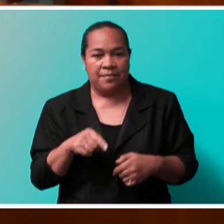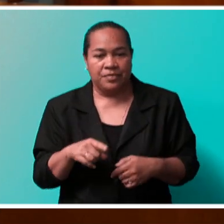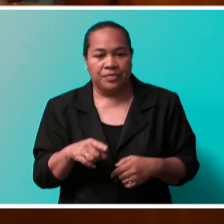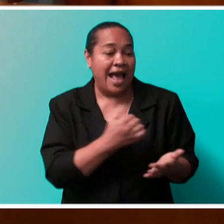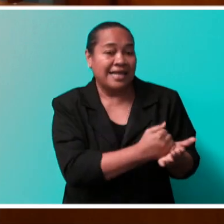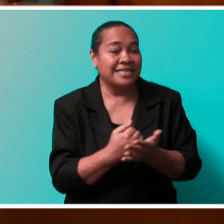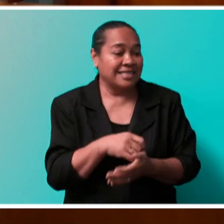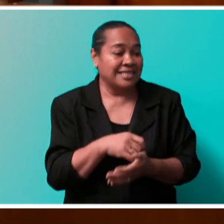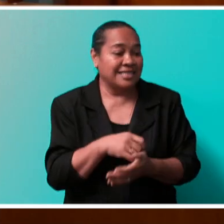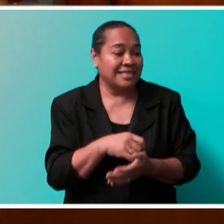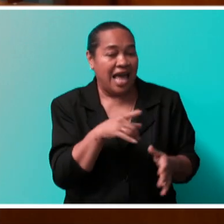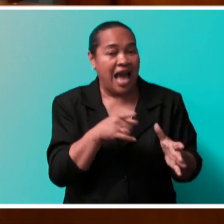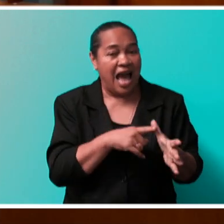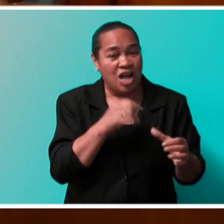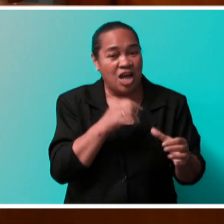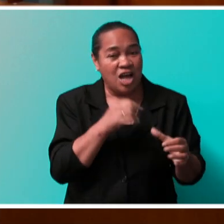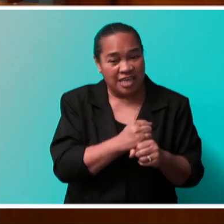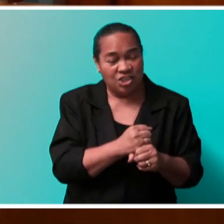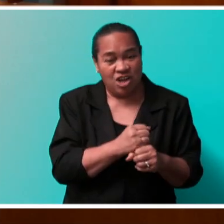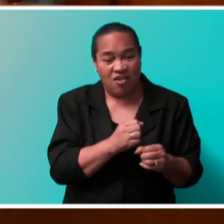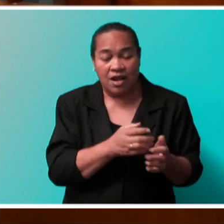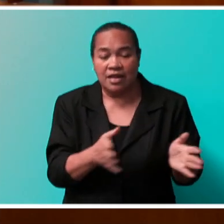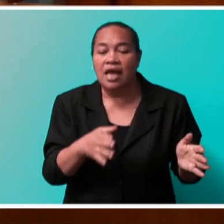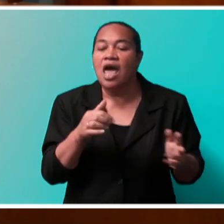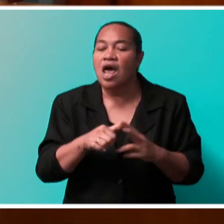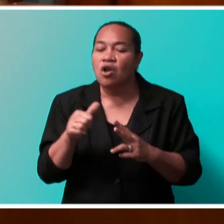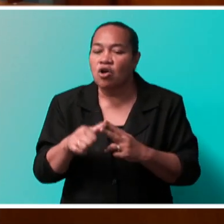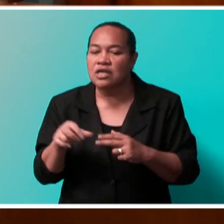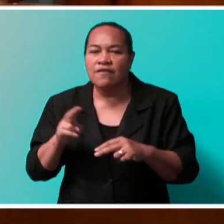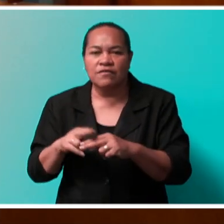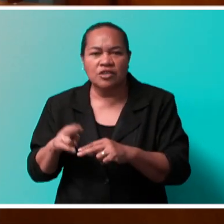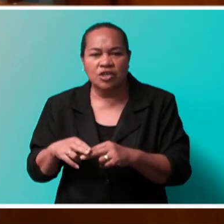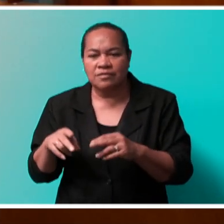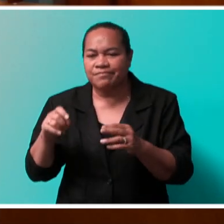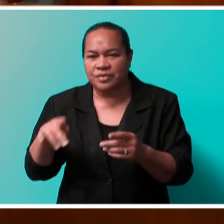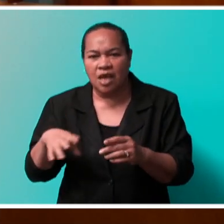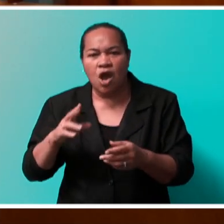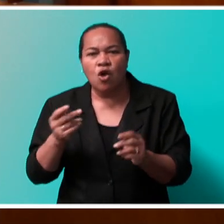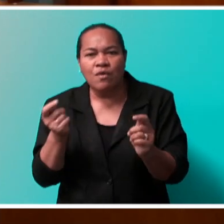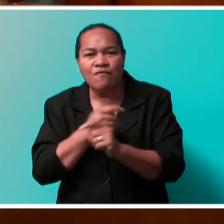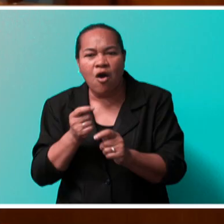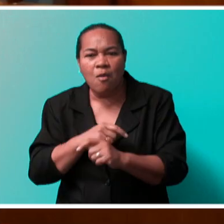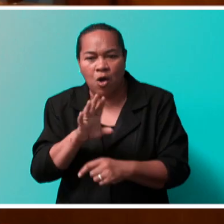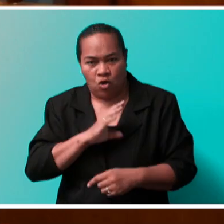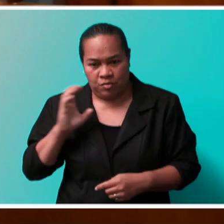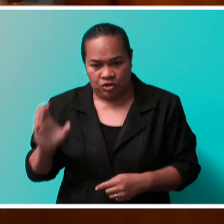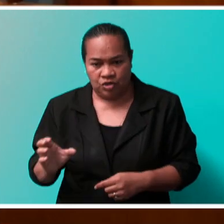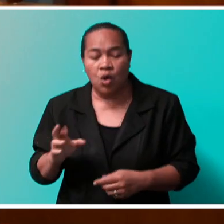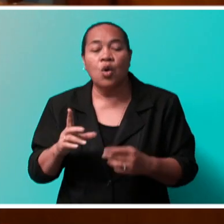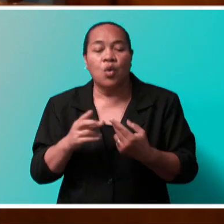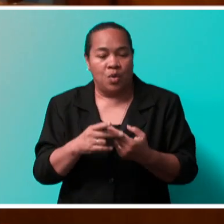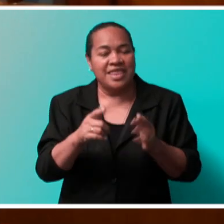Office of the Attorney General and the Fiji Law Reform Commission in collaboration with the Legal Aid